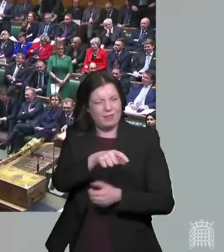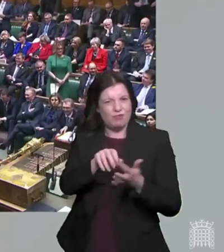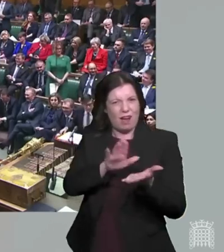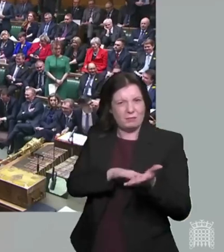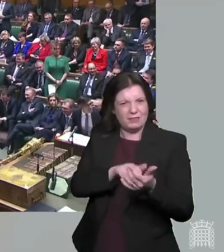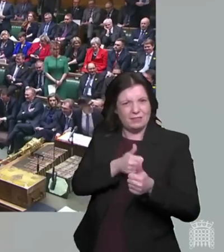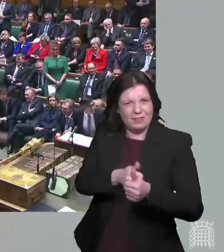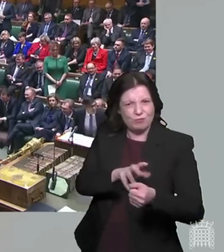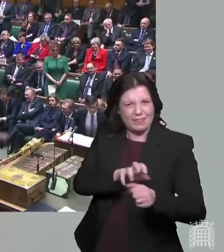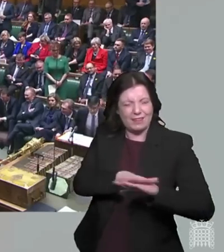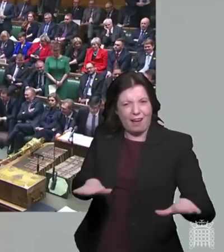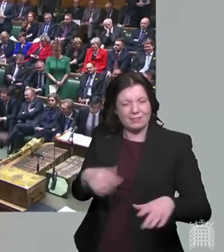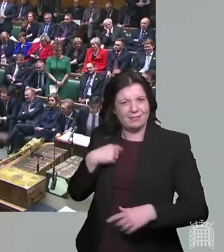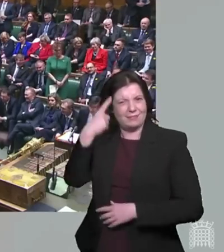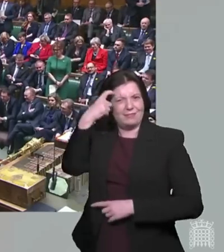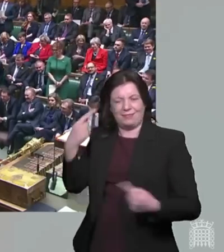Mr.